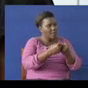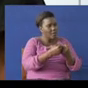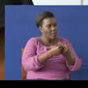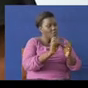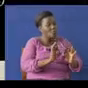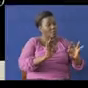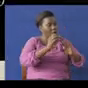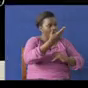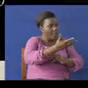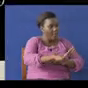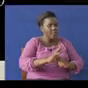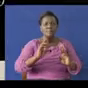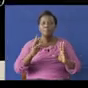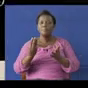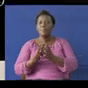water, and air.